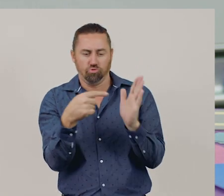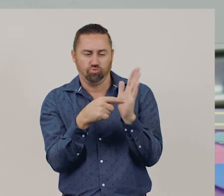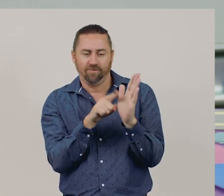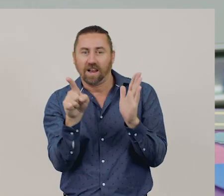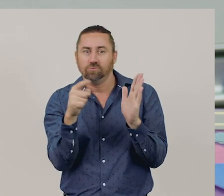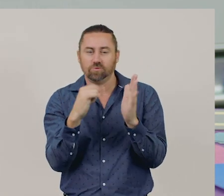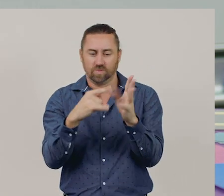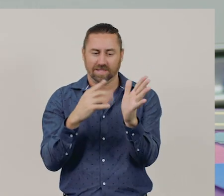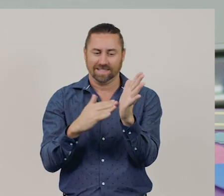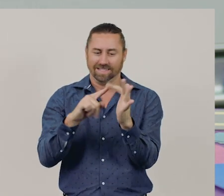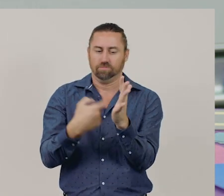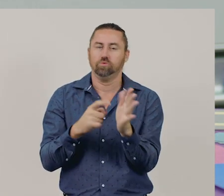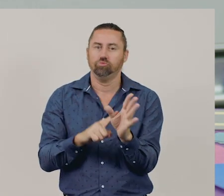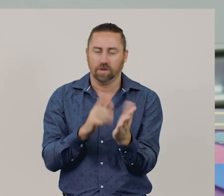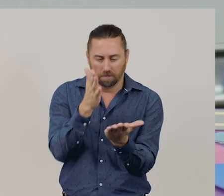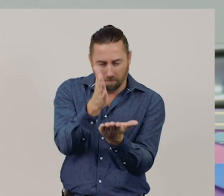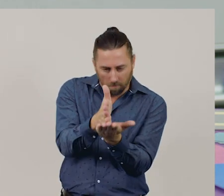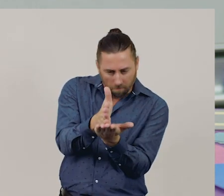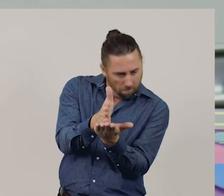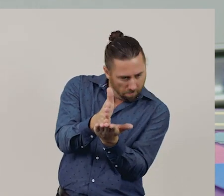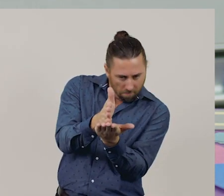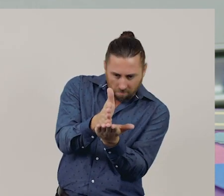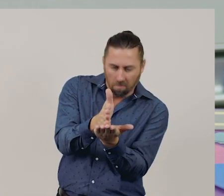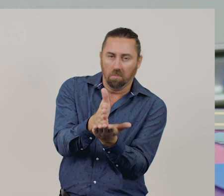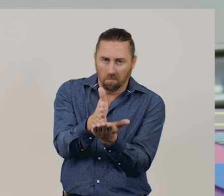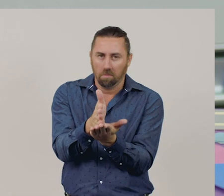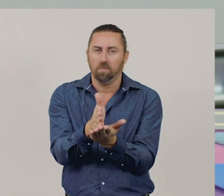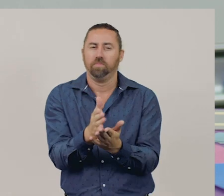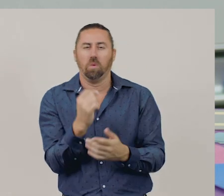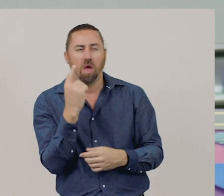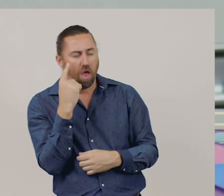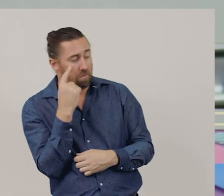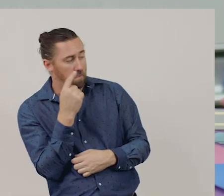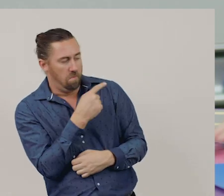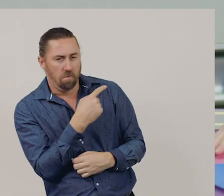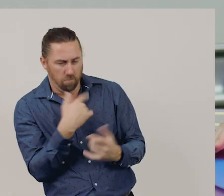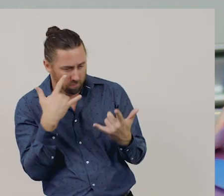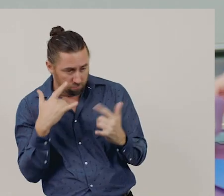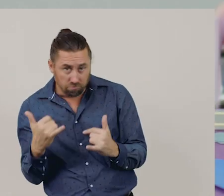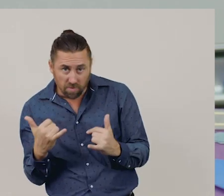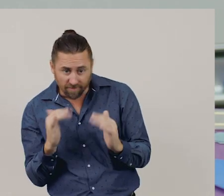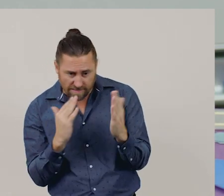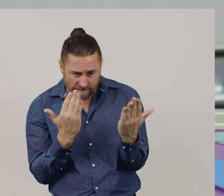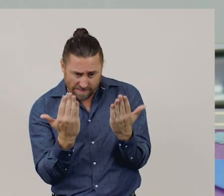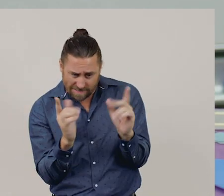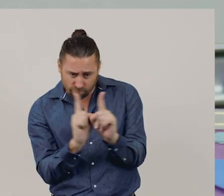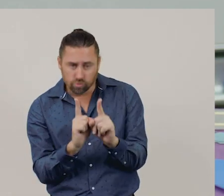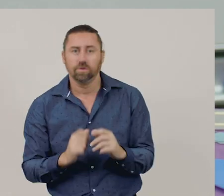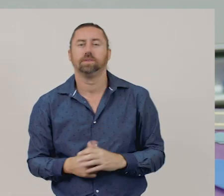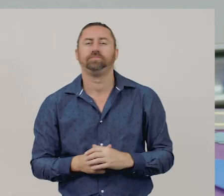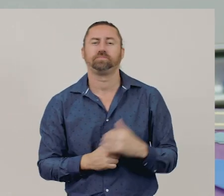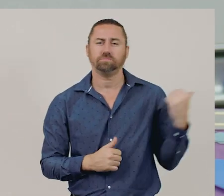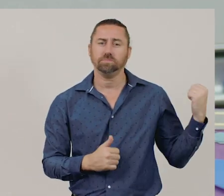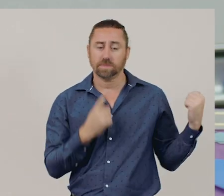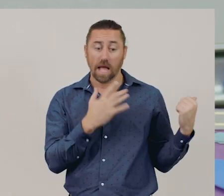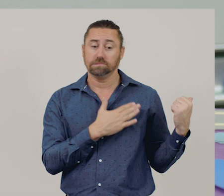symmetry. Let's have a look at some shapes or objects and test their symmetry. Look at this heart. We